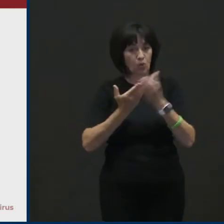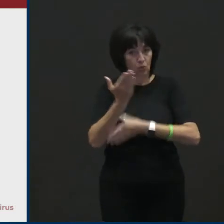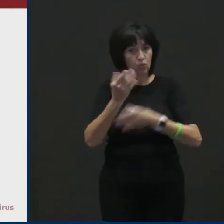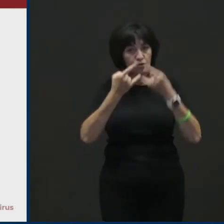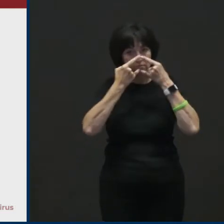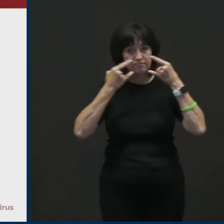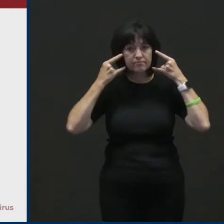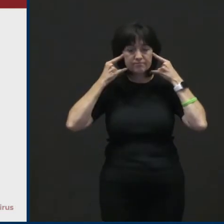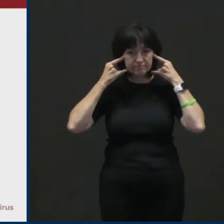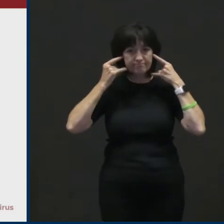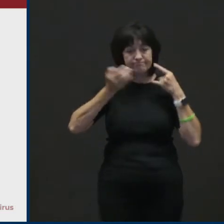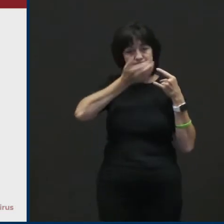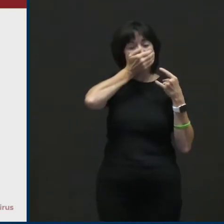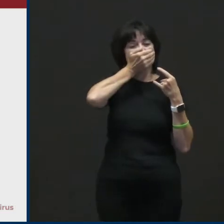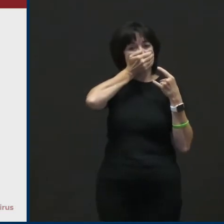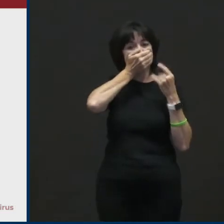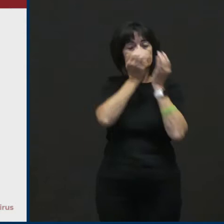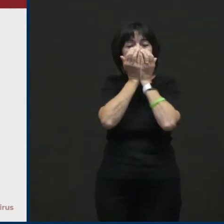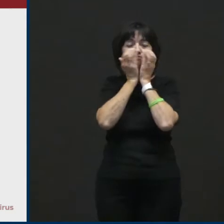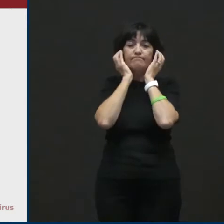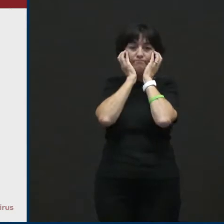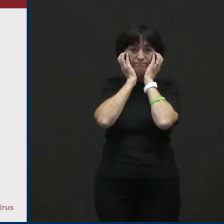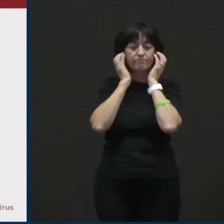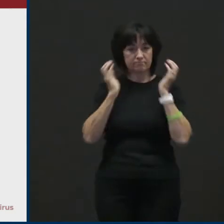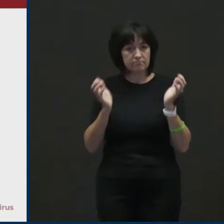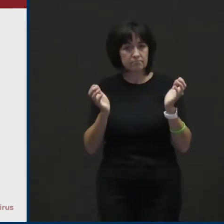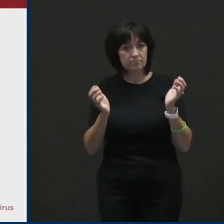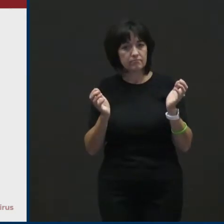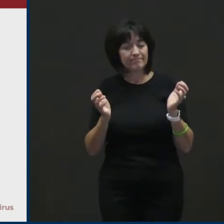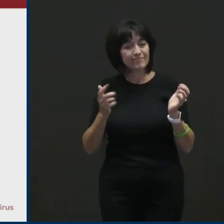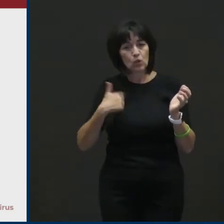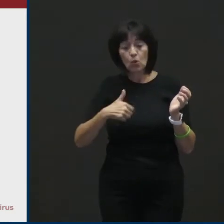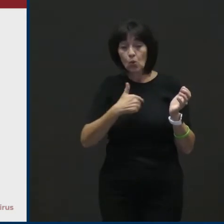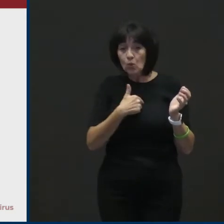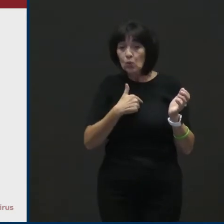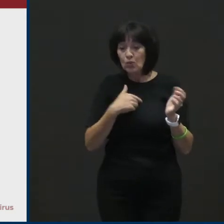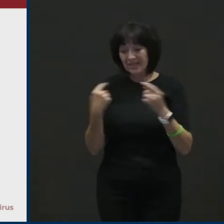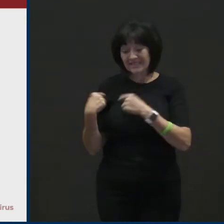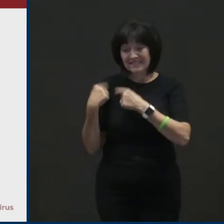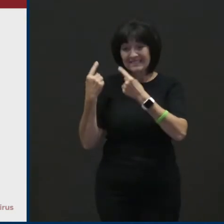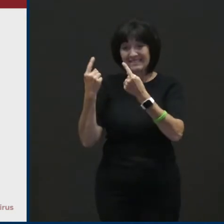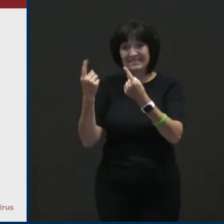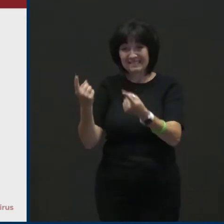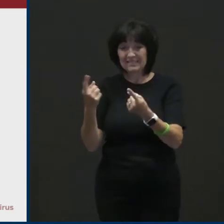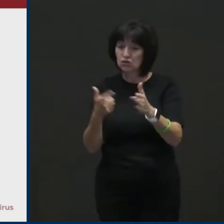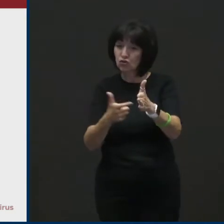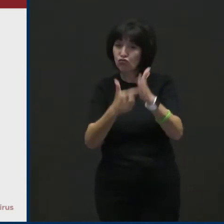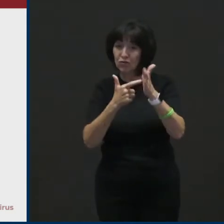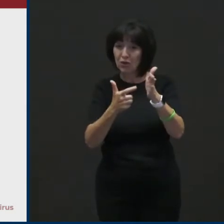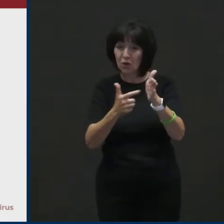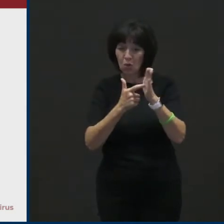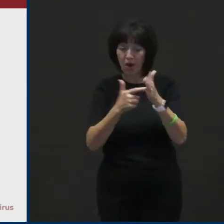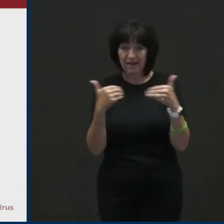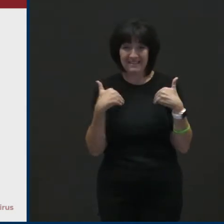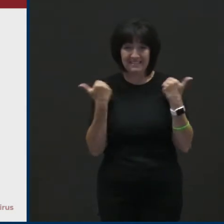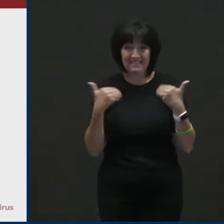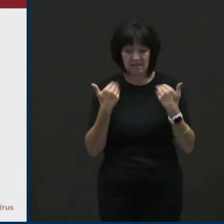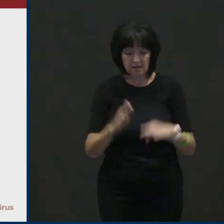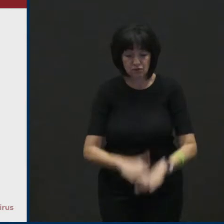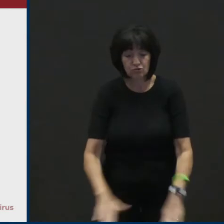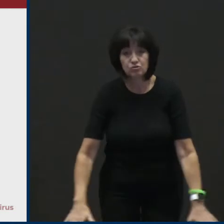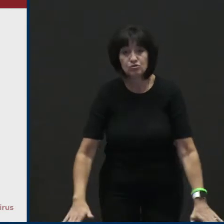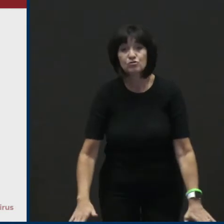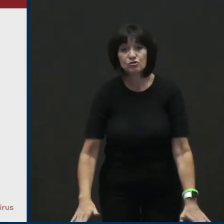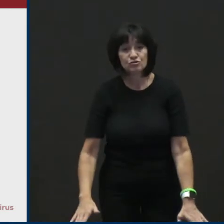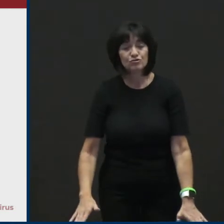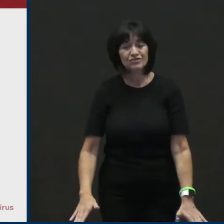been slightly reluctant to require face coverings in younger children before,